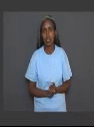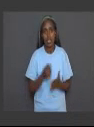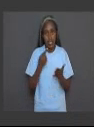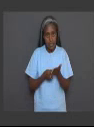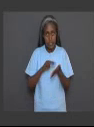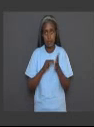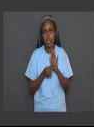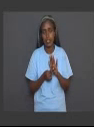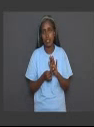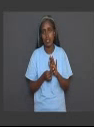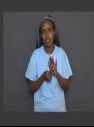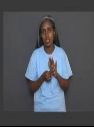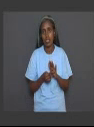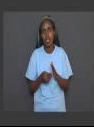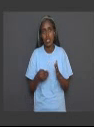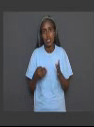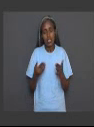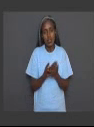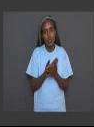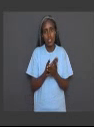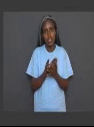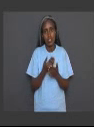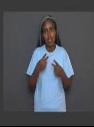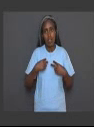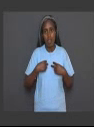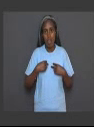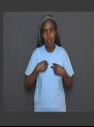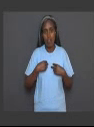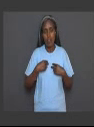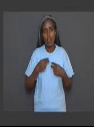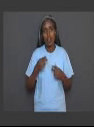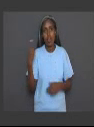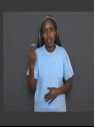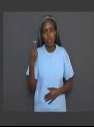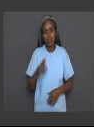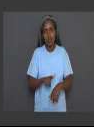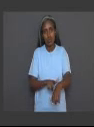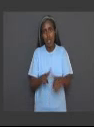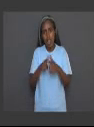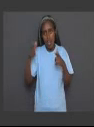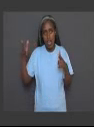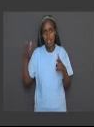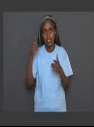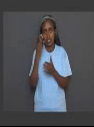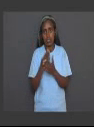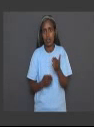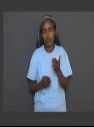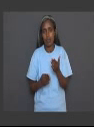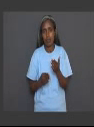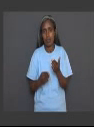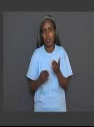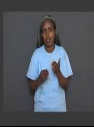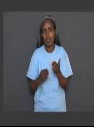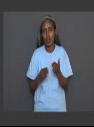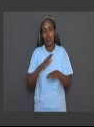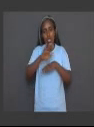This means that you can have access to a large sum without being taxed on